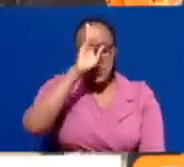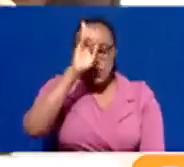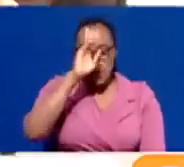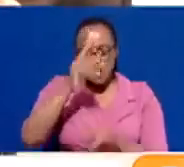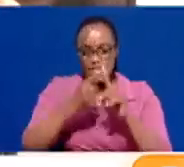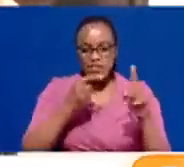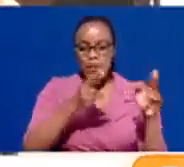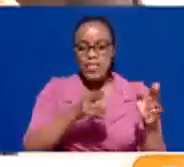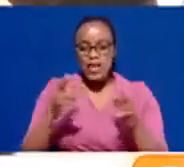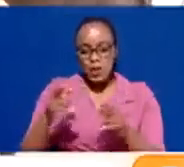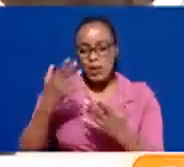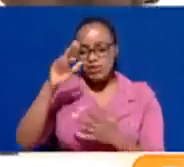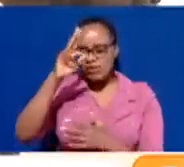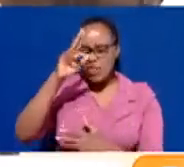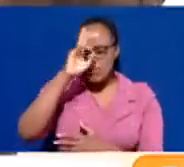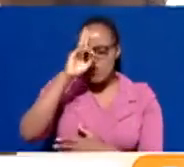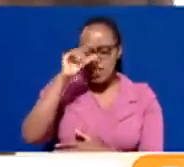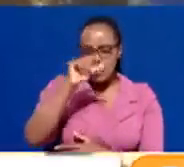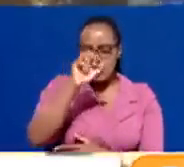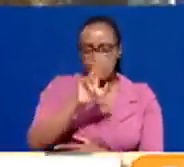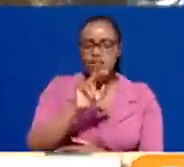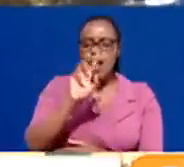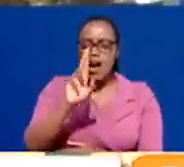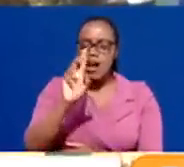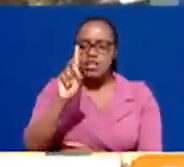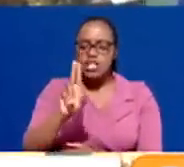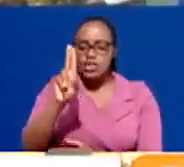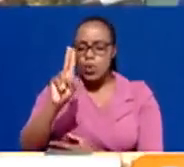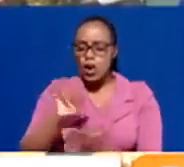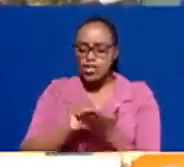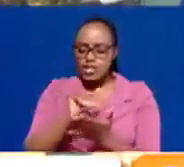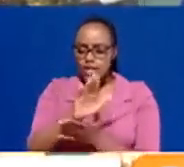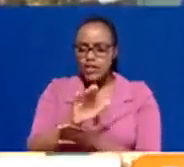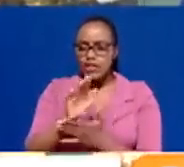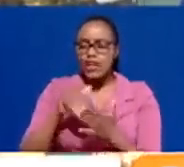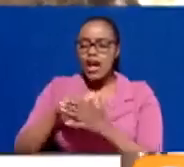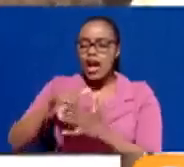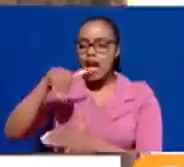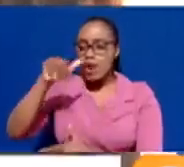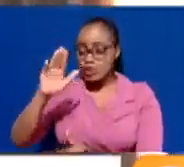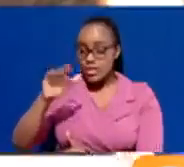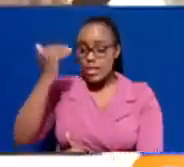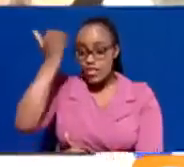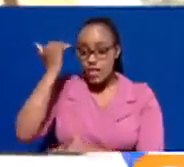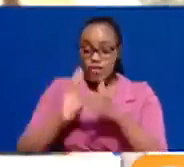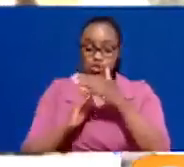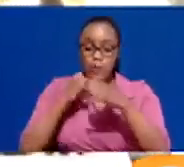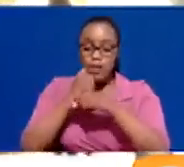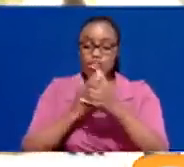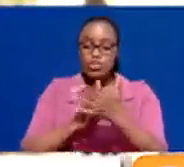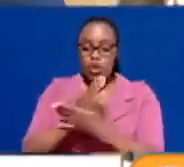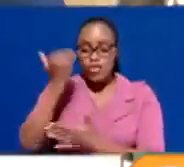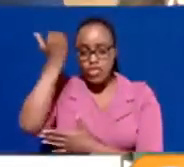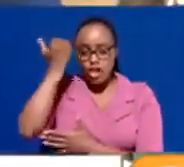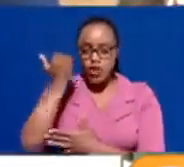from the Regular Police, GSU and RDU were deployed in and outside the Supreme Court to ensure that the court session